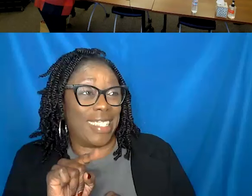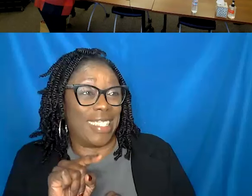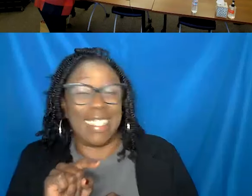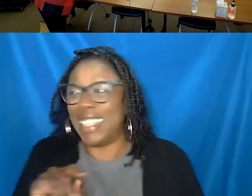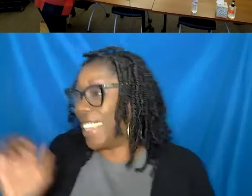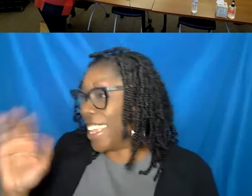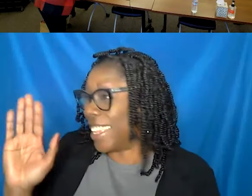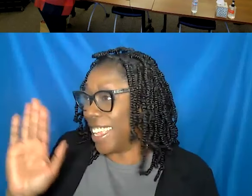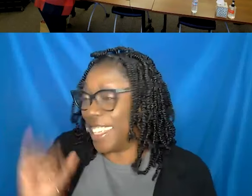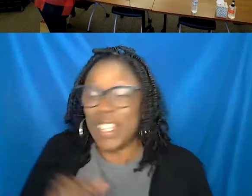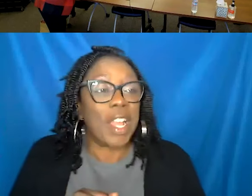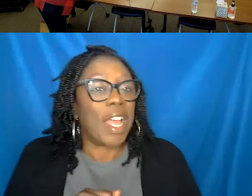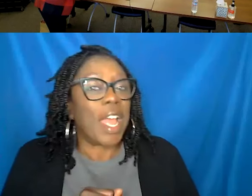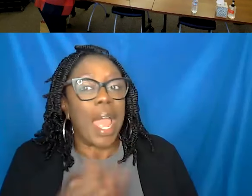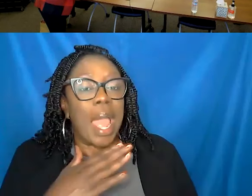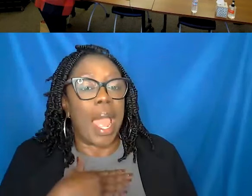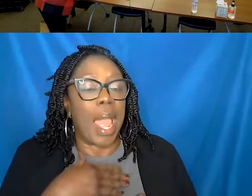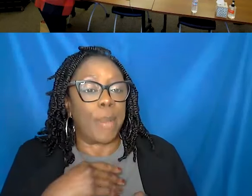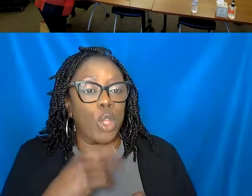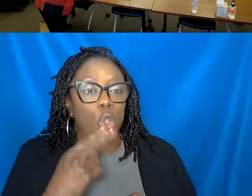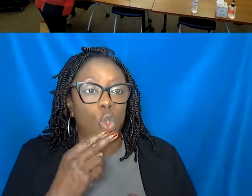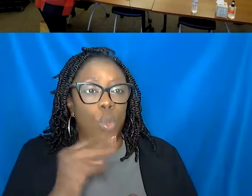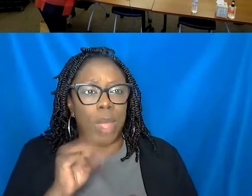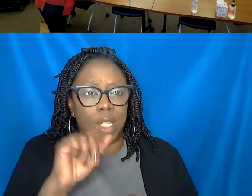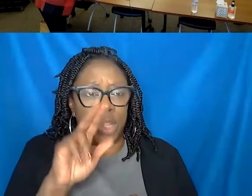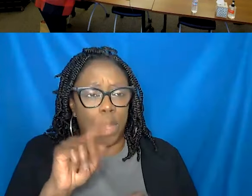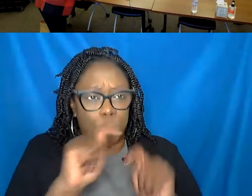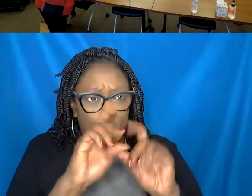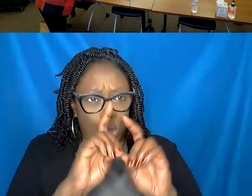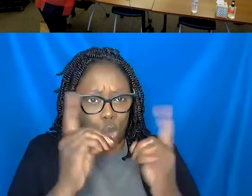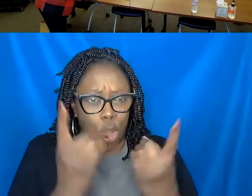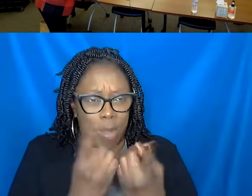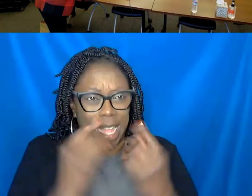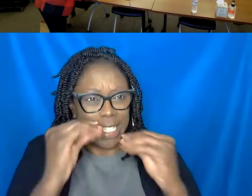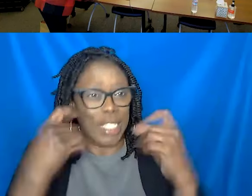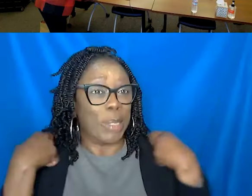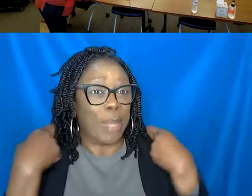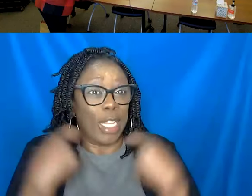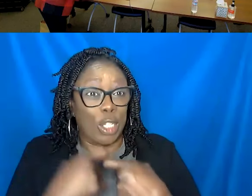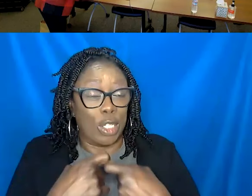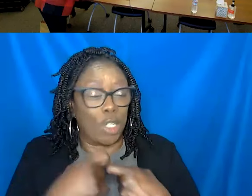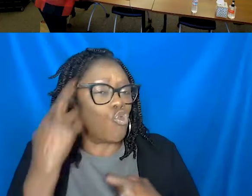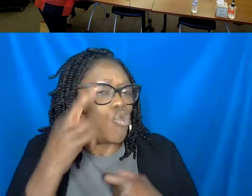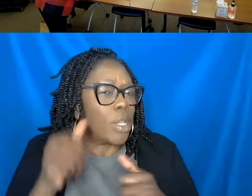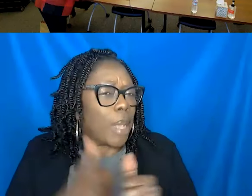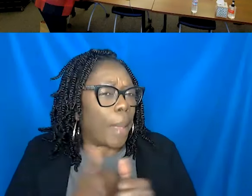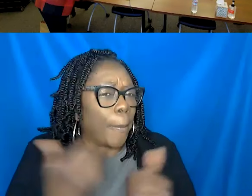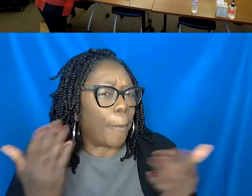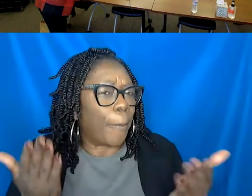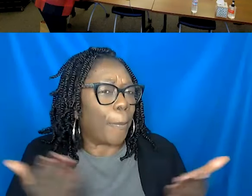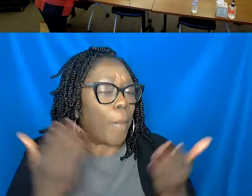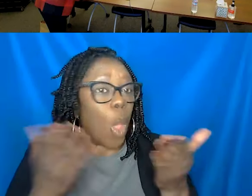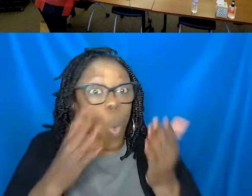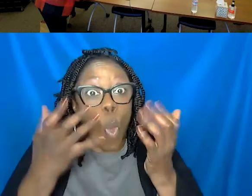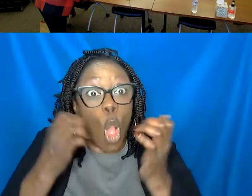Ramirez. Yes, Humanities Department. Okay. And I teach Spanish, and the reason I'm here is because I want to